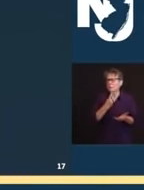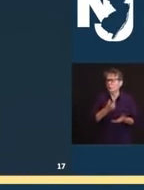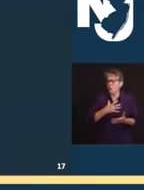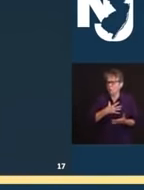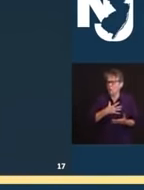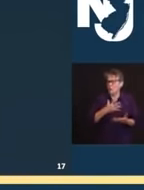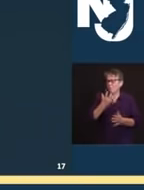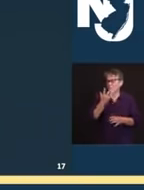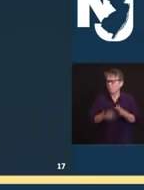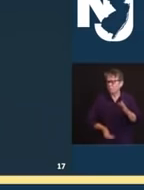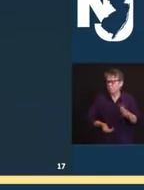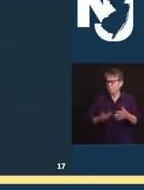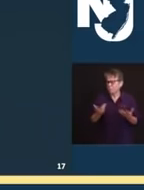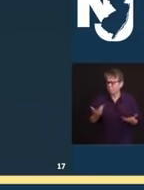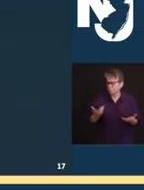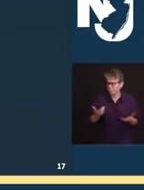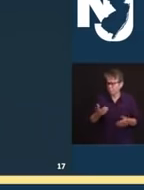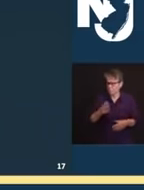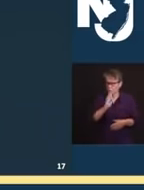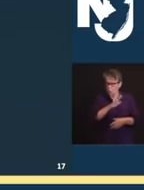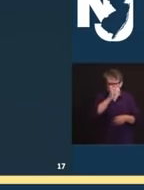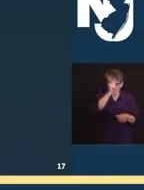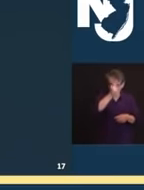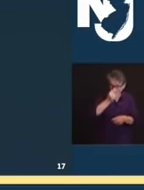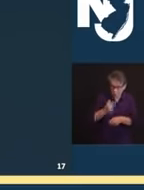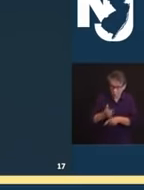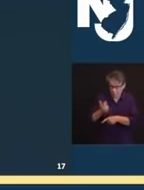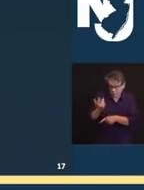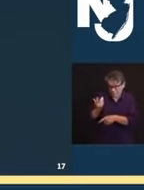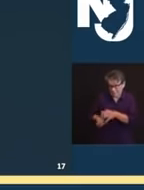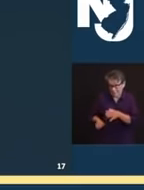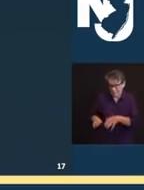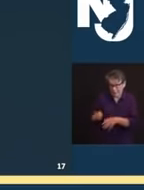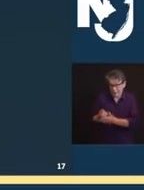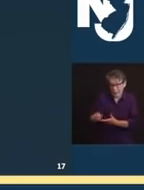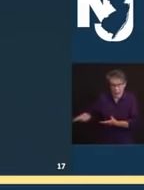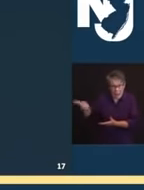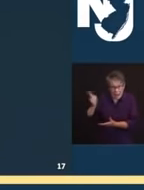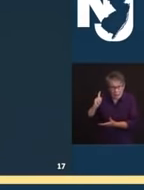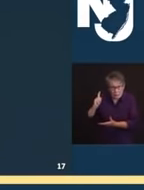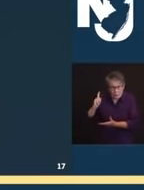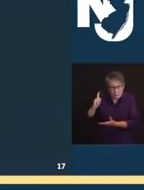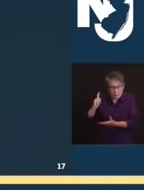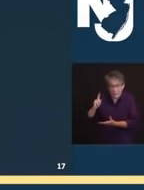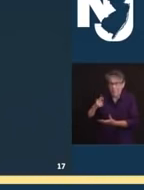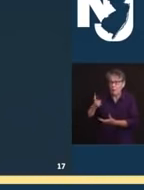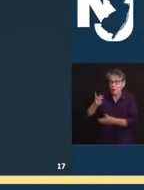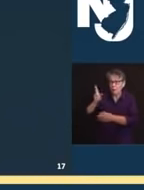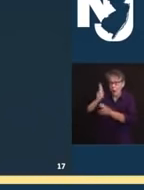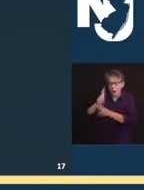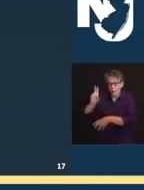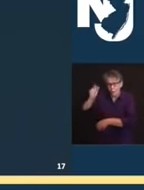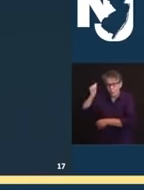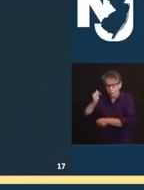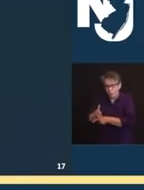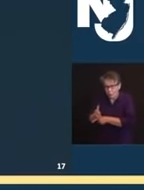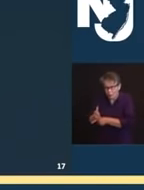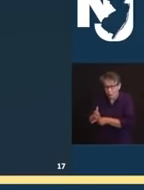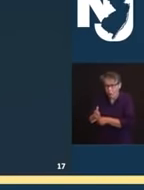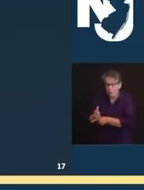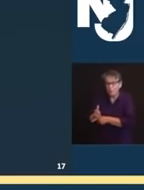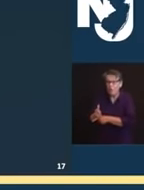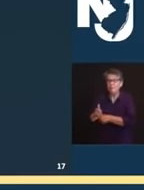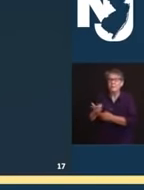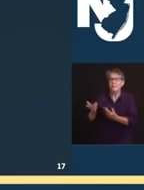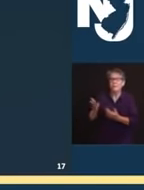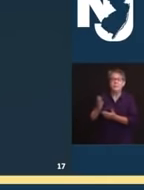brother, Randy, on Thursday as he passed from COVID-19. It's extraordinary how this has ravaged certain families. Liv was